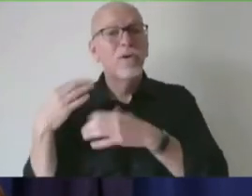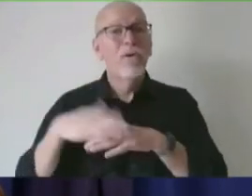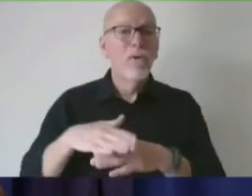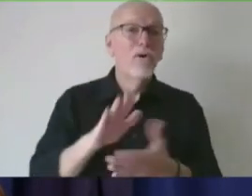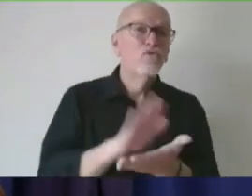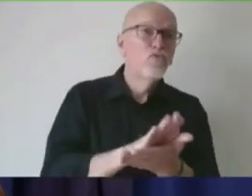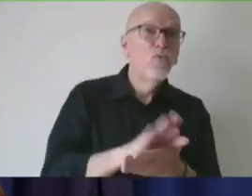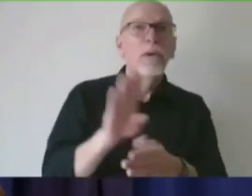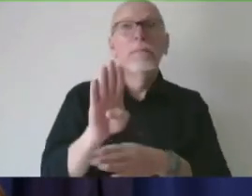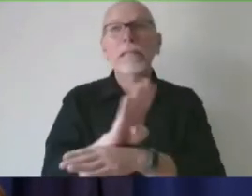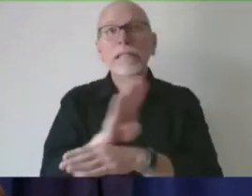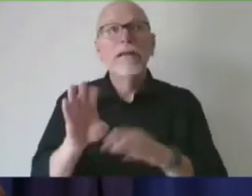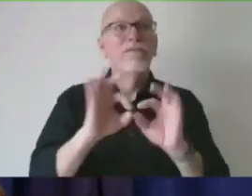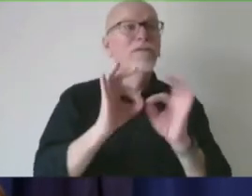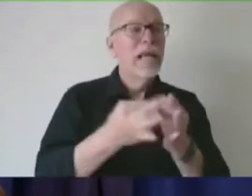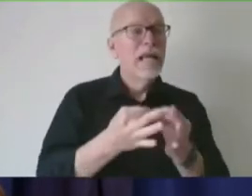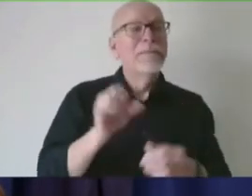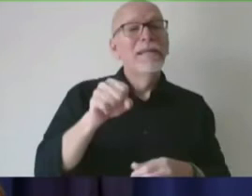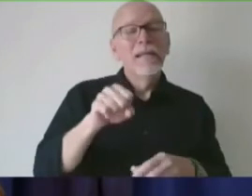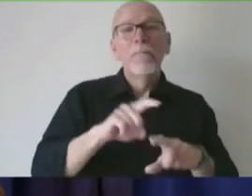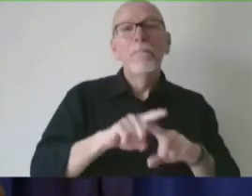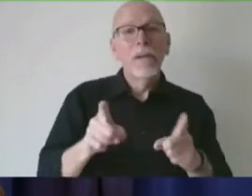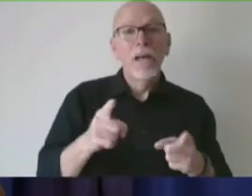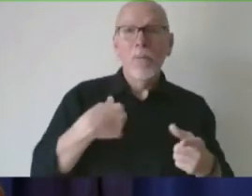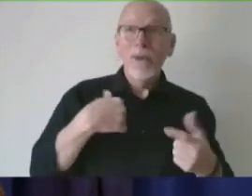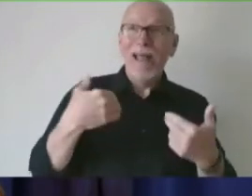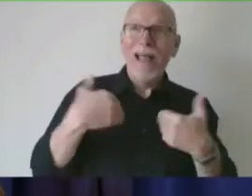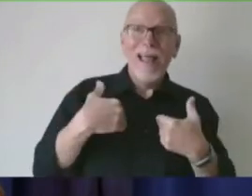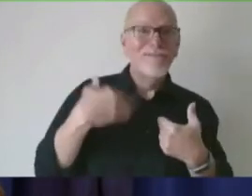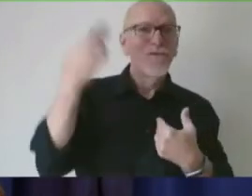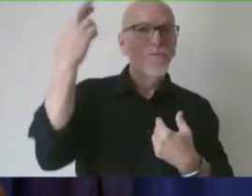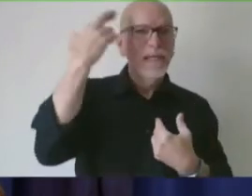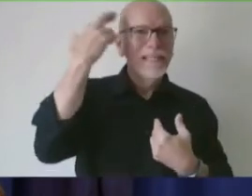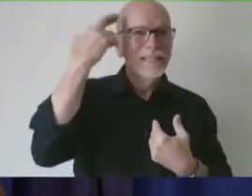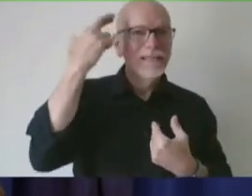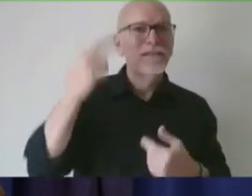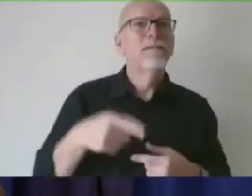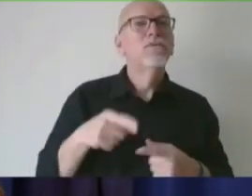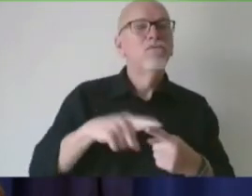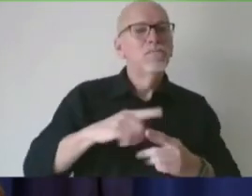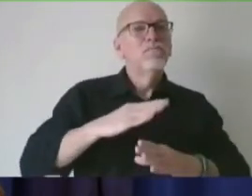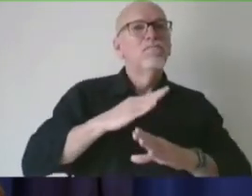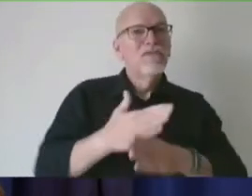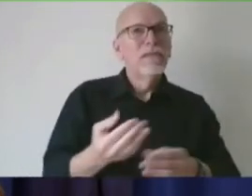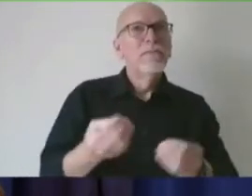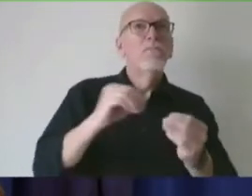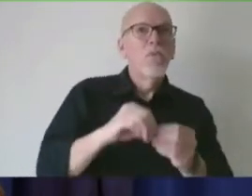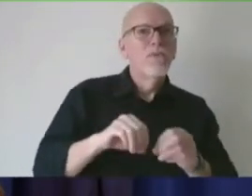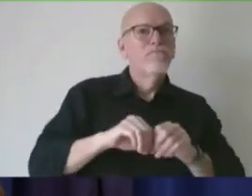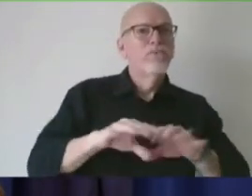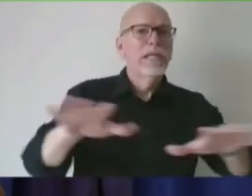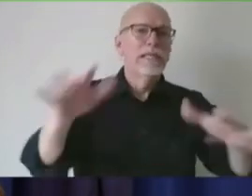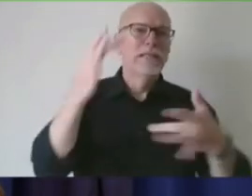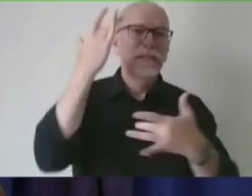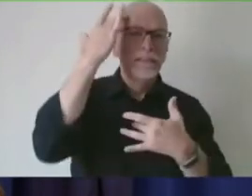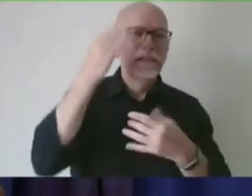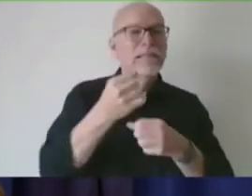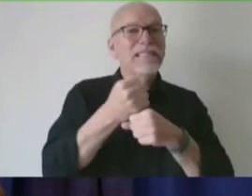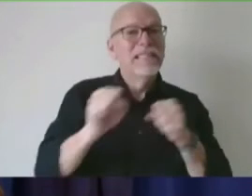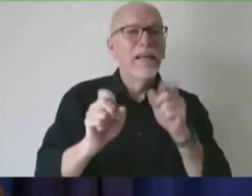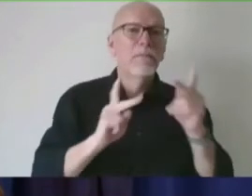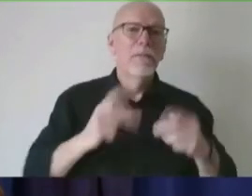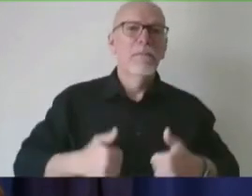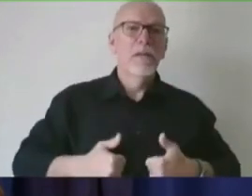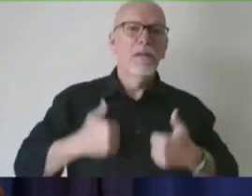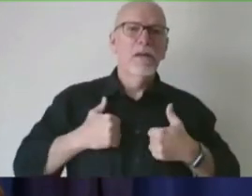and families, but they exist for one specific reason: to prevent further spread of disease and to save lives. And